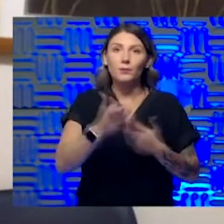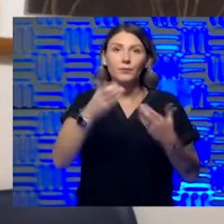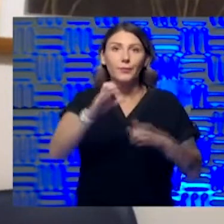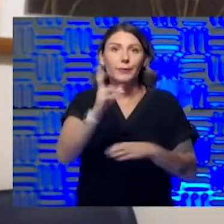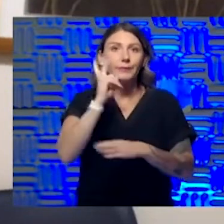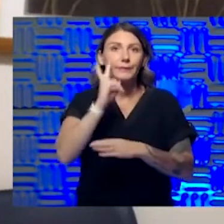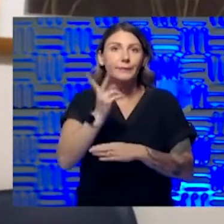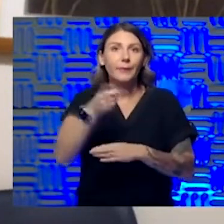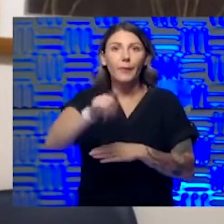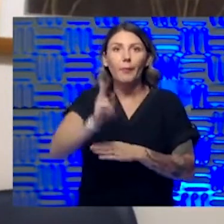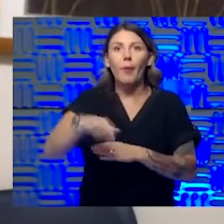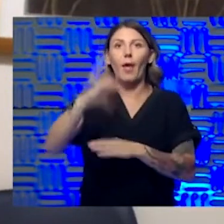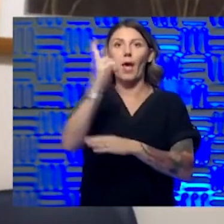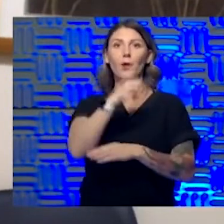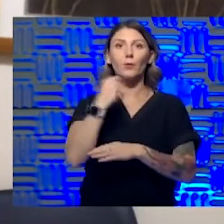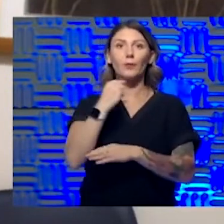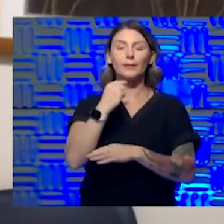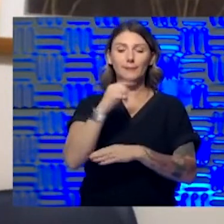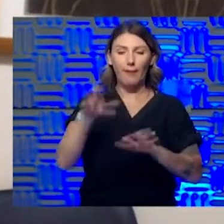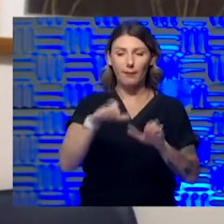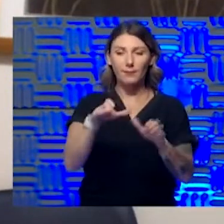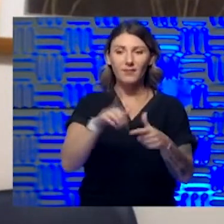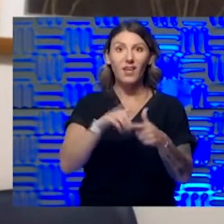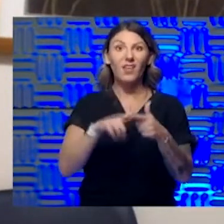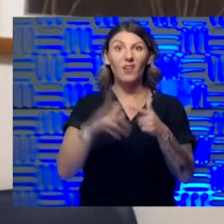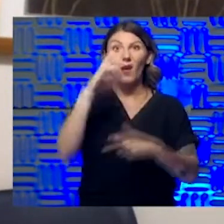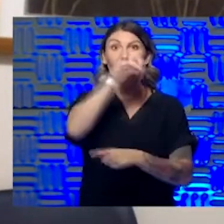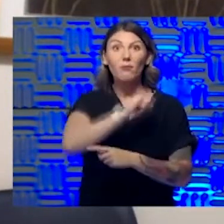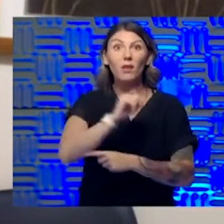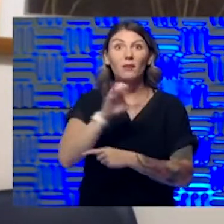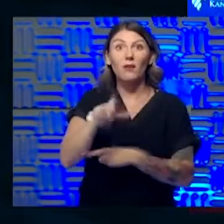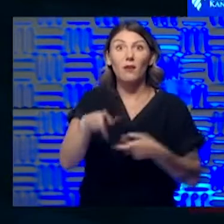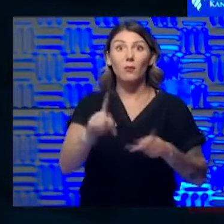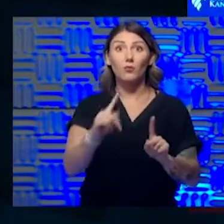risk activity and then miss that opportunity in that window for their transplant.